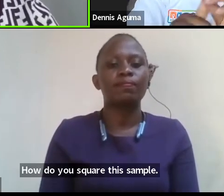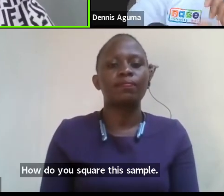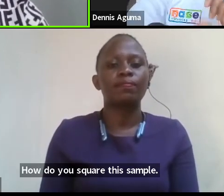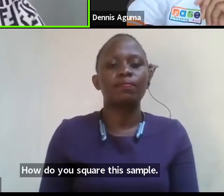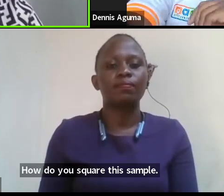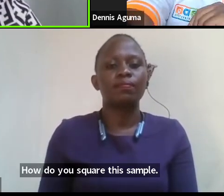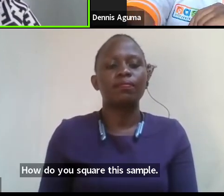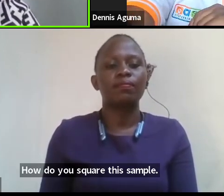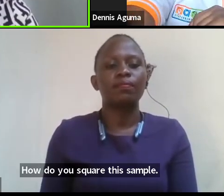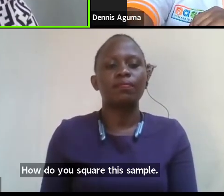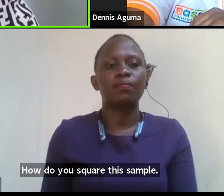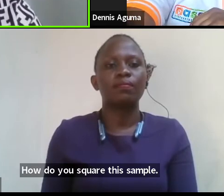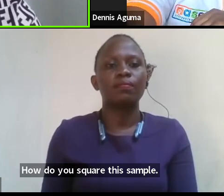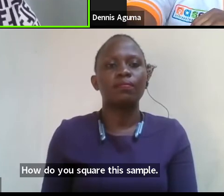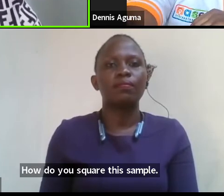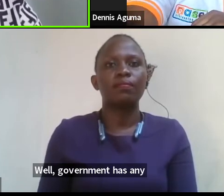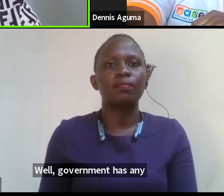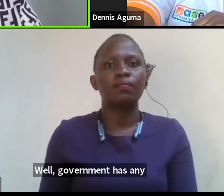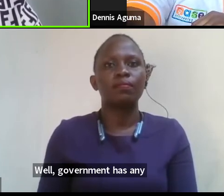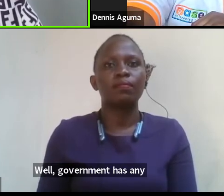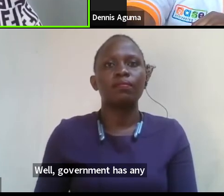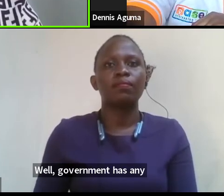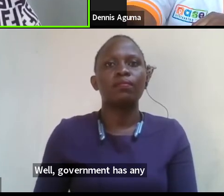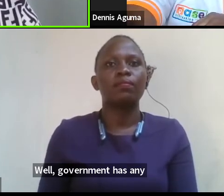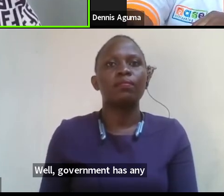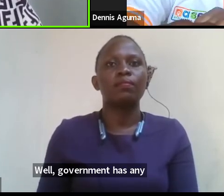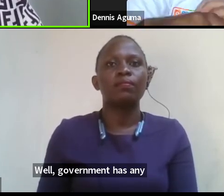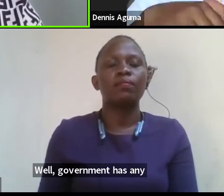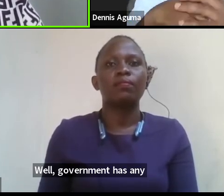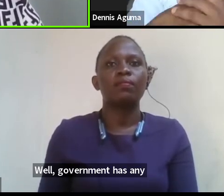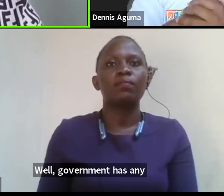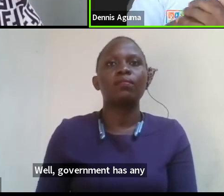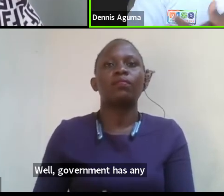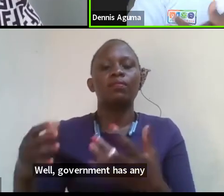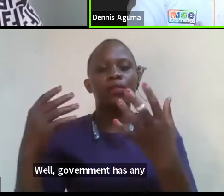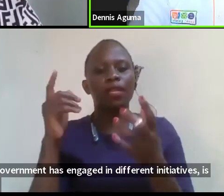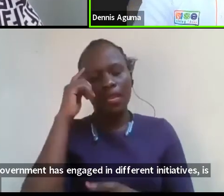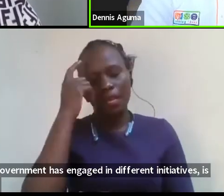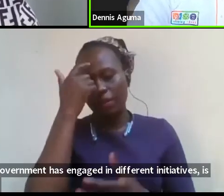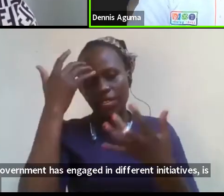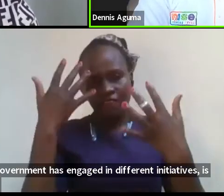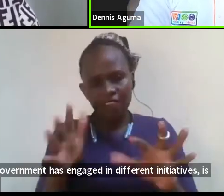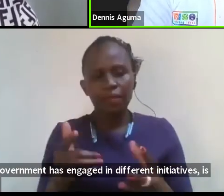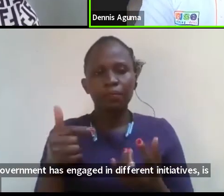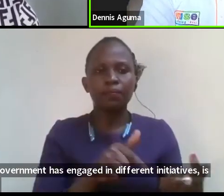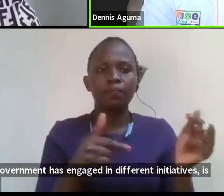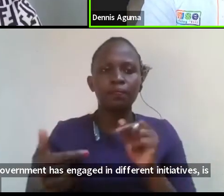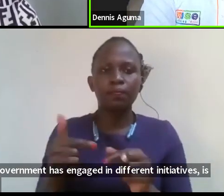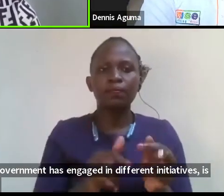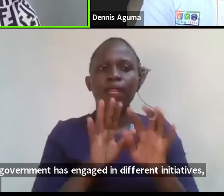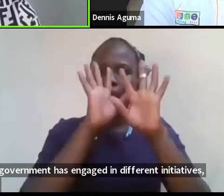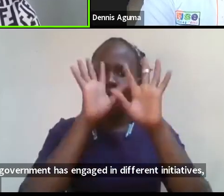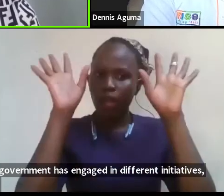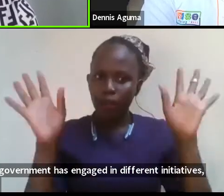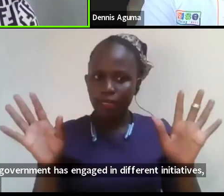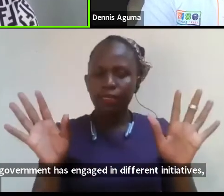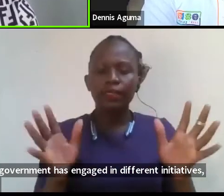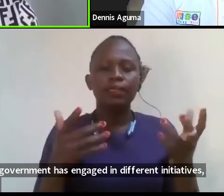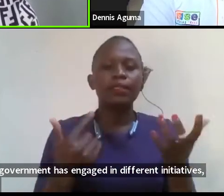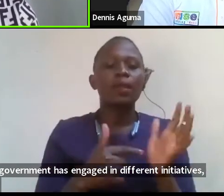Well, government has engaged in different initiatives, especially awareness. Yeah, especially for